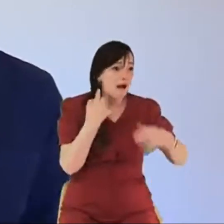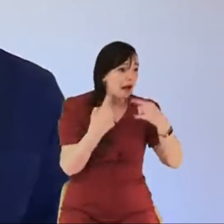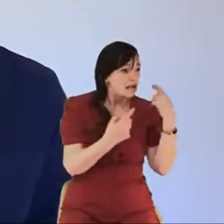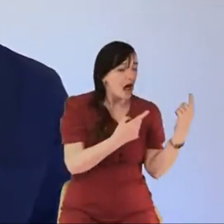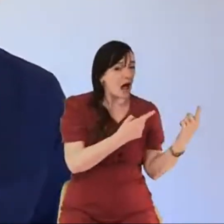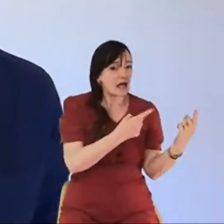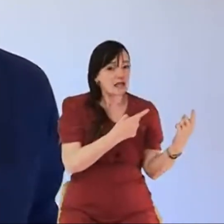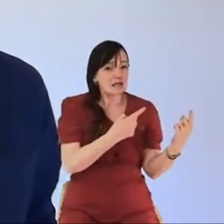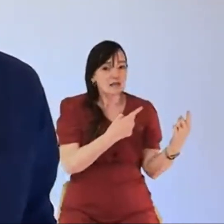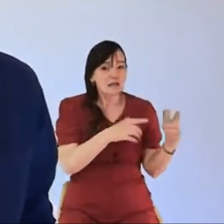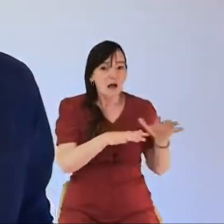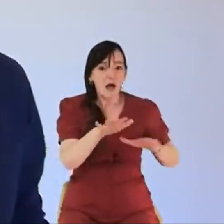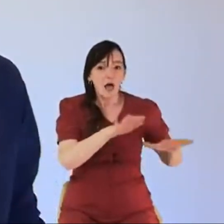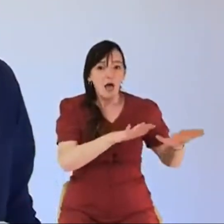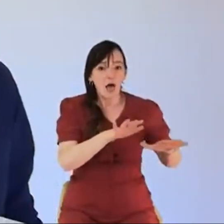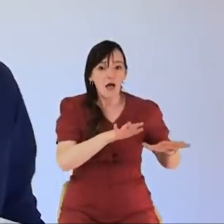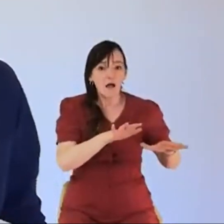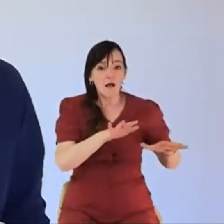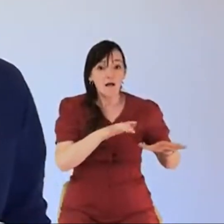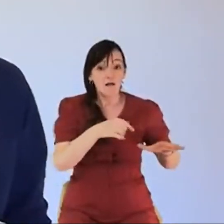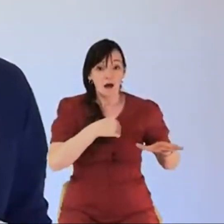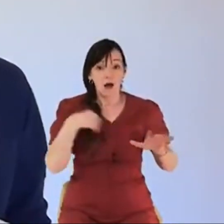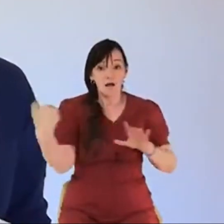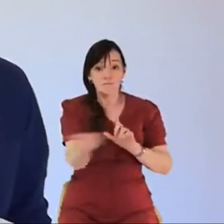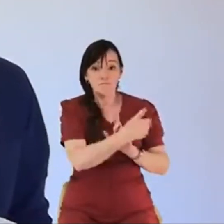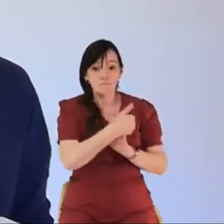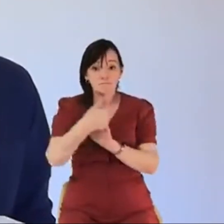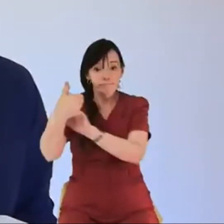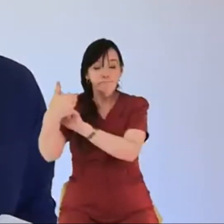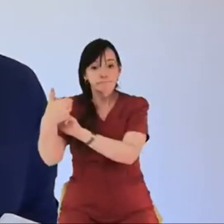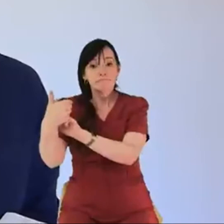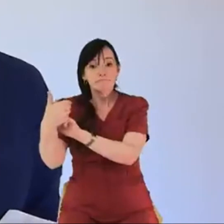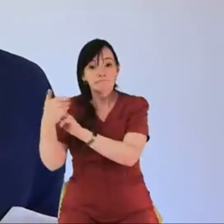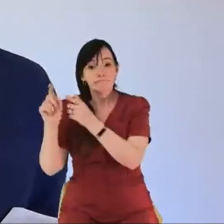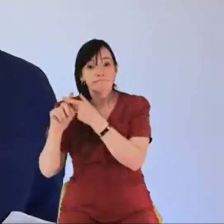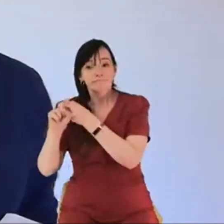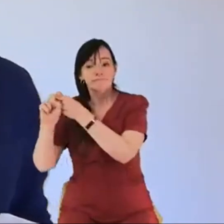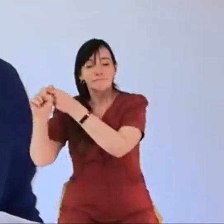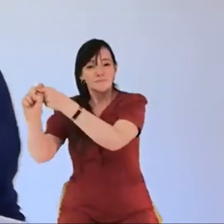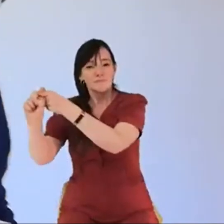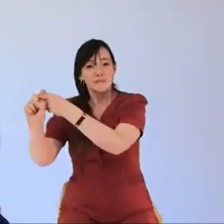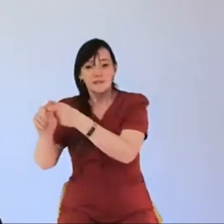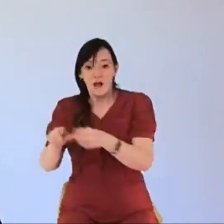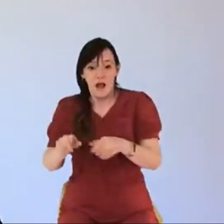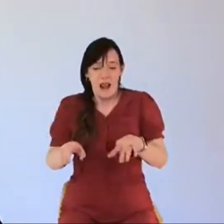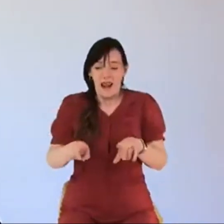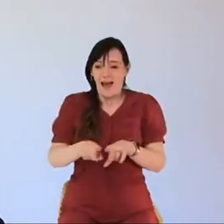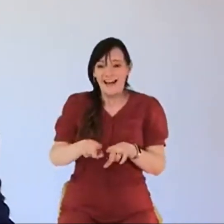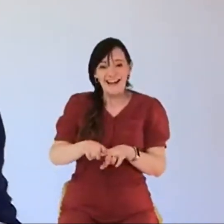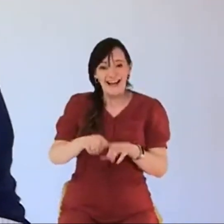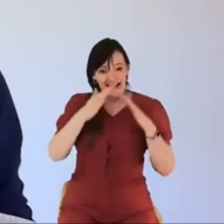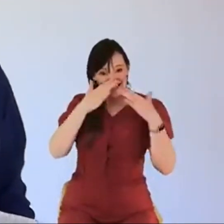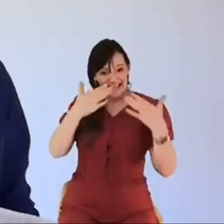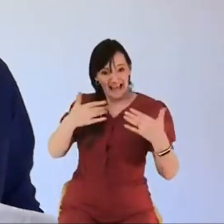because god has got hold of us did you see the 10 year old me is halfway